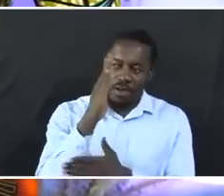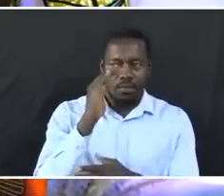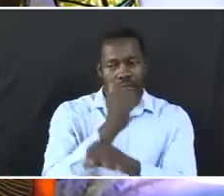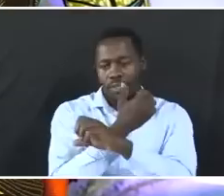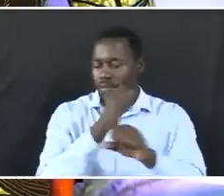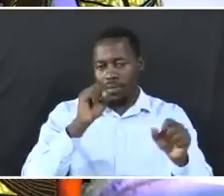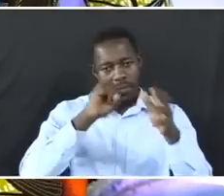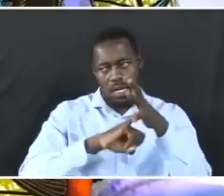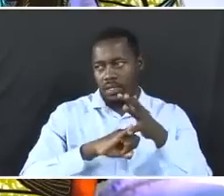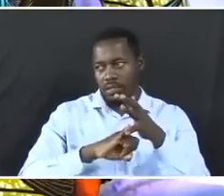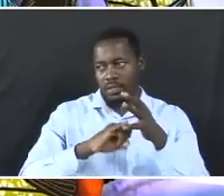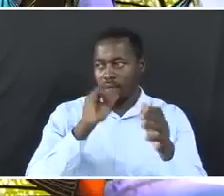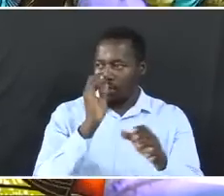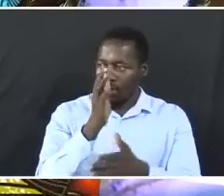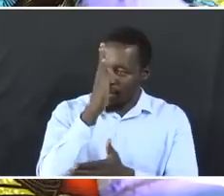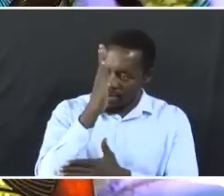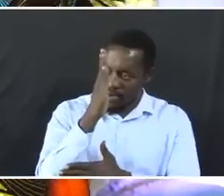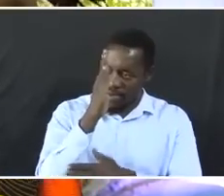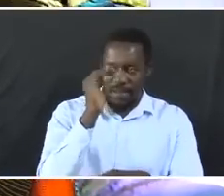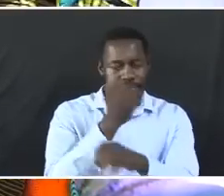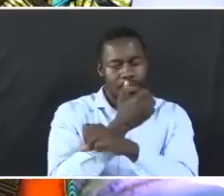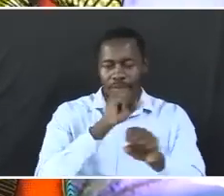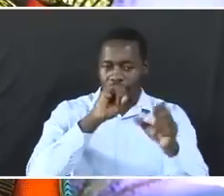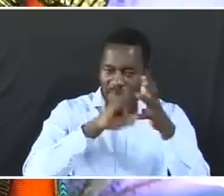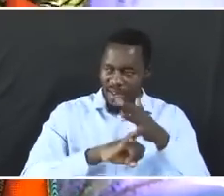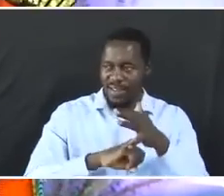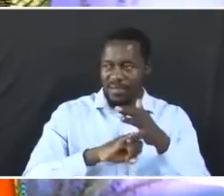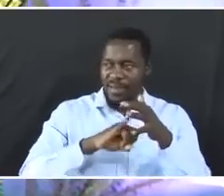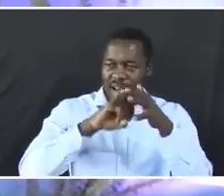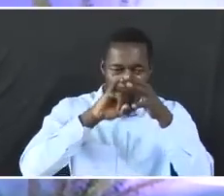Does not marry. Marriage